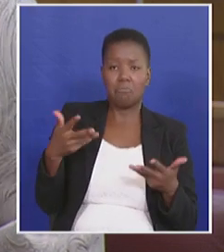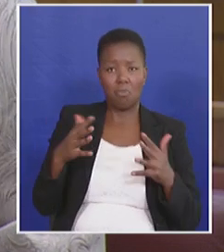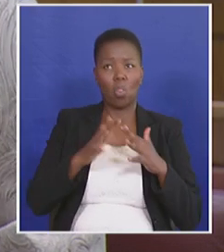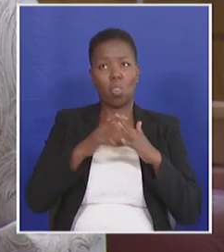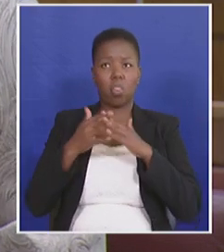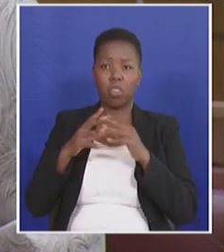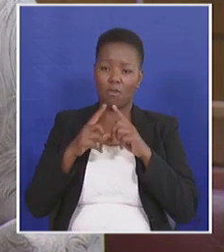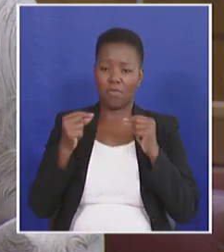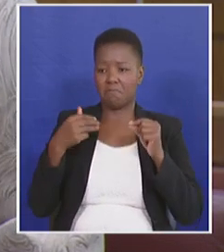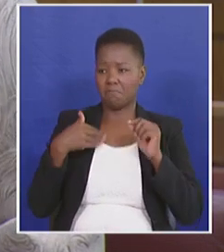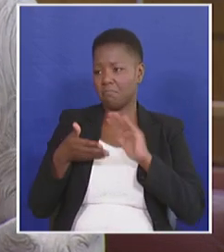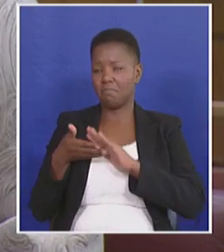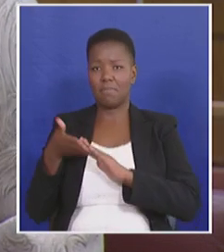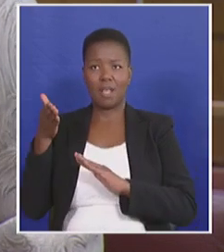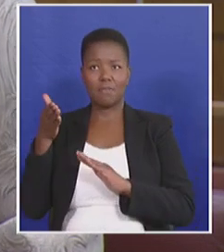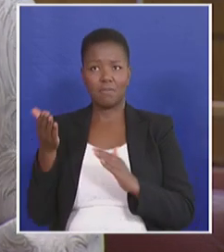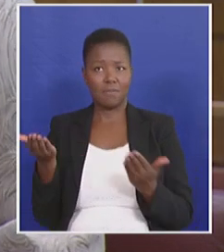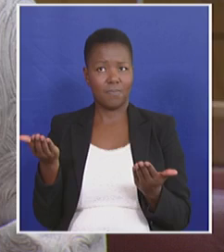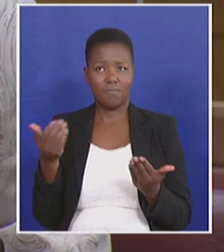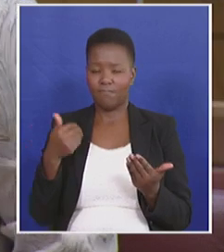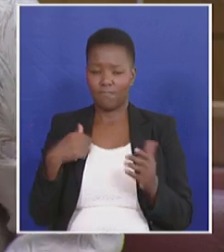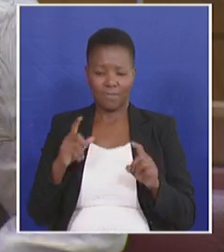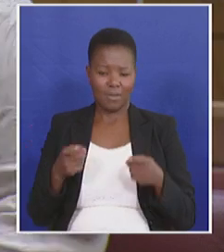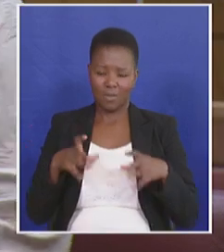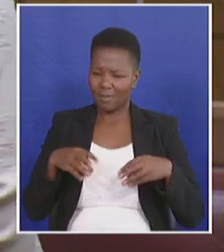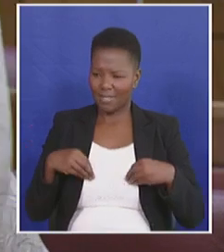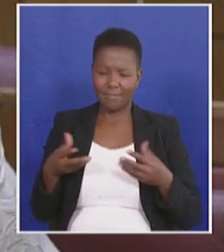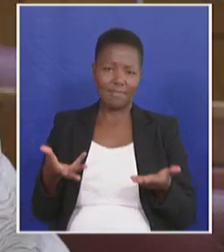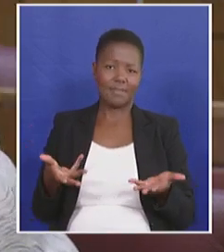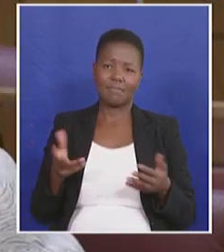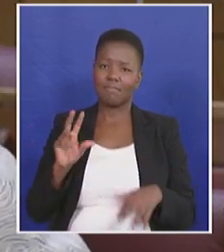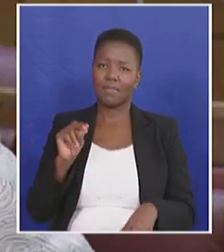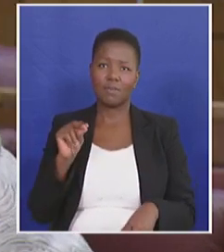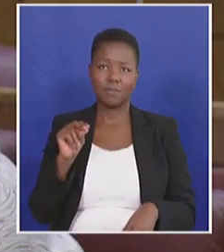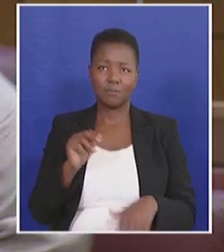an excuse of leaving this house. We cannot afford that, Honorable Chair.